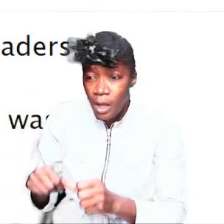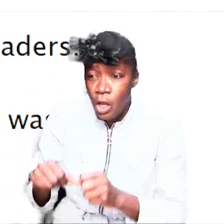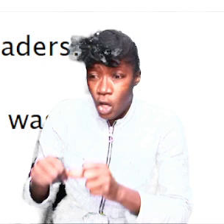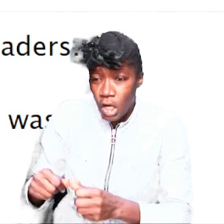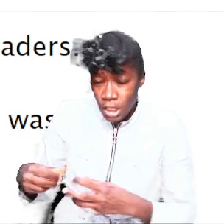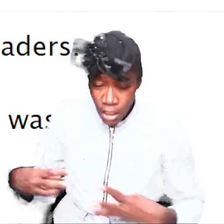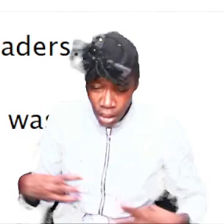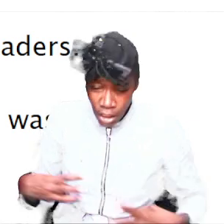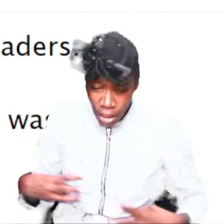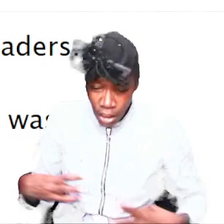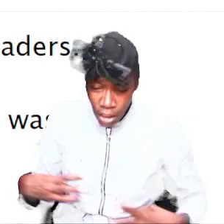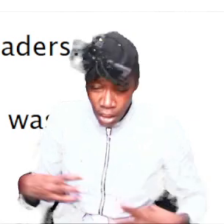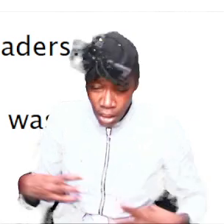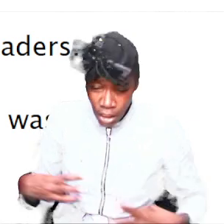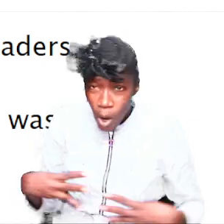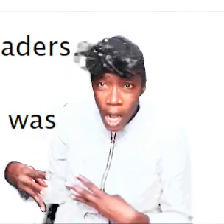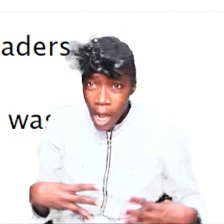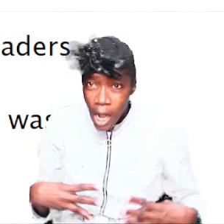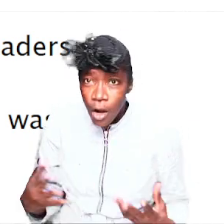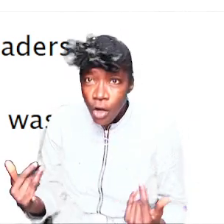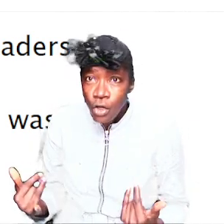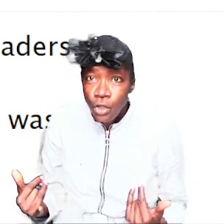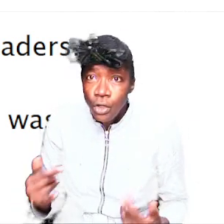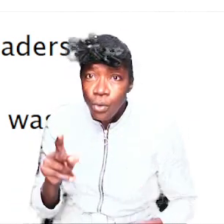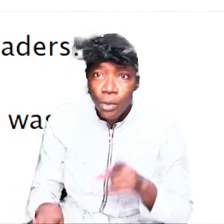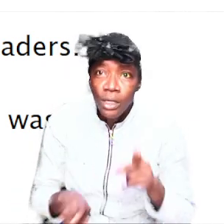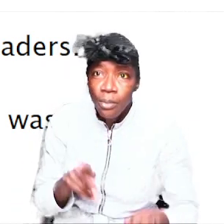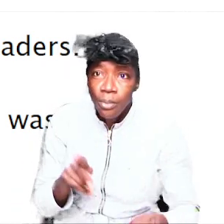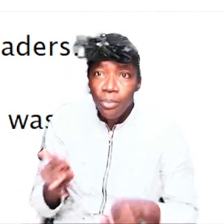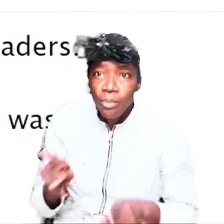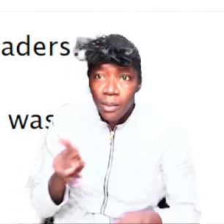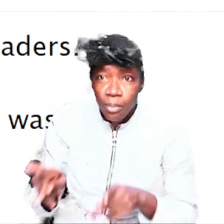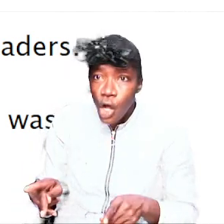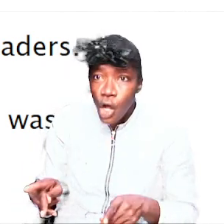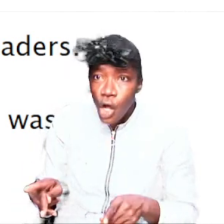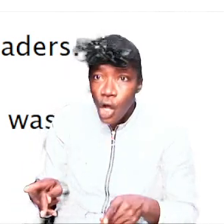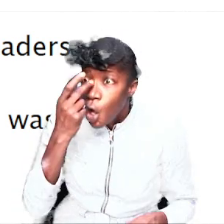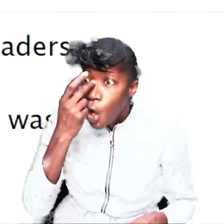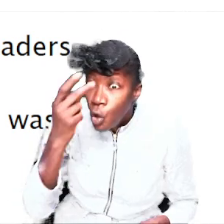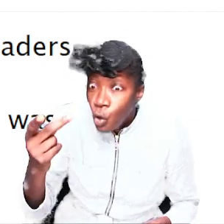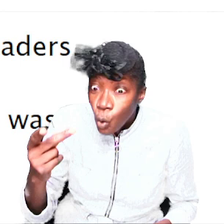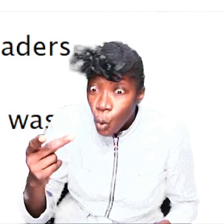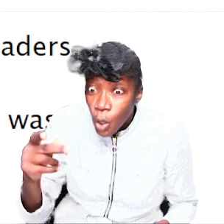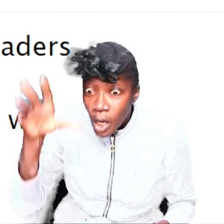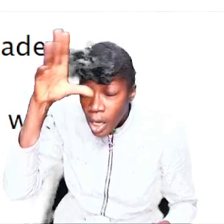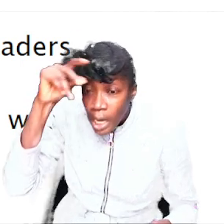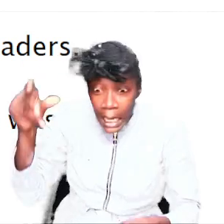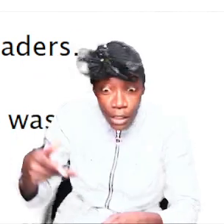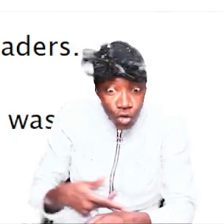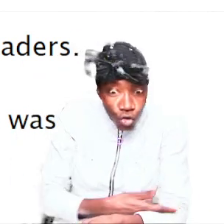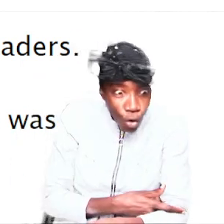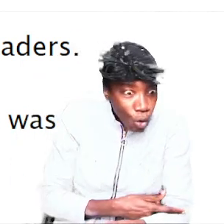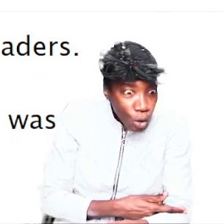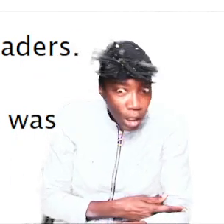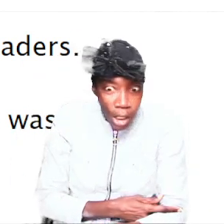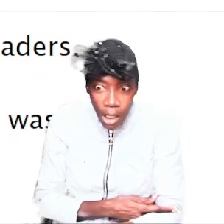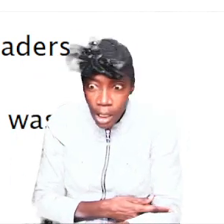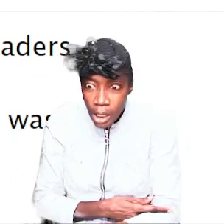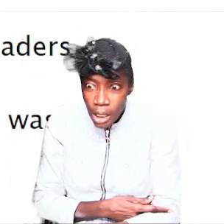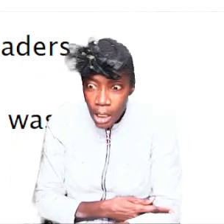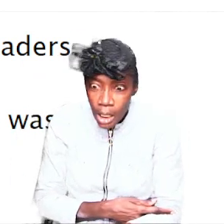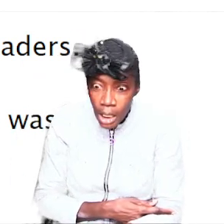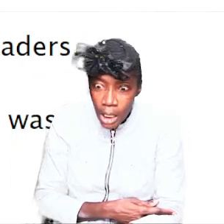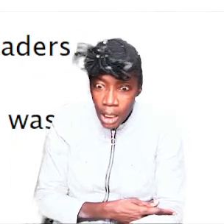battle. Now the people look at Jonathan, you know, but Jonathan did not